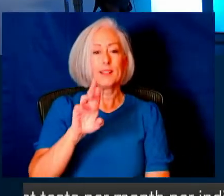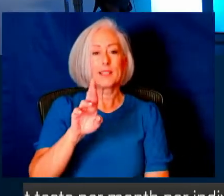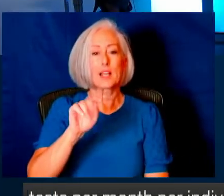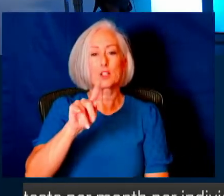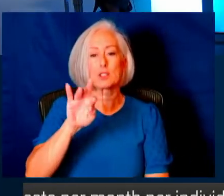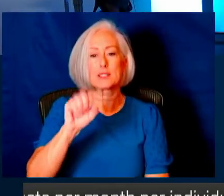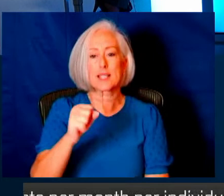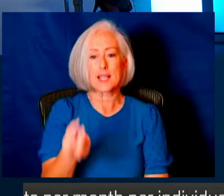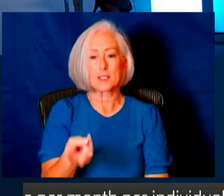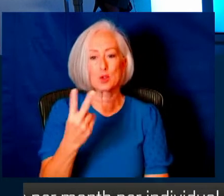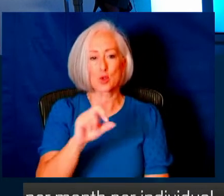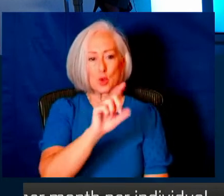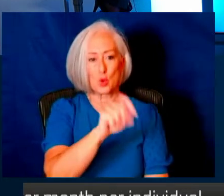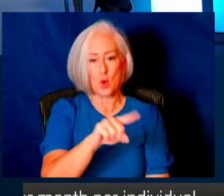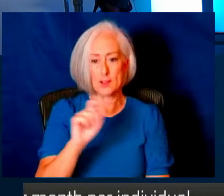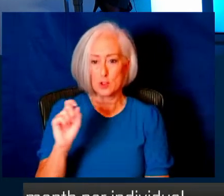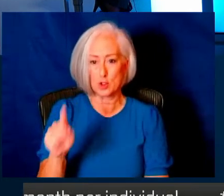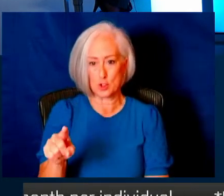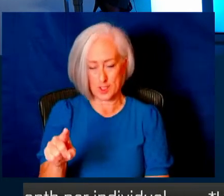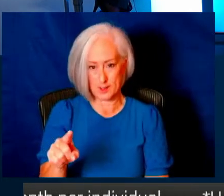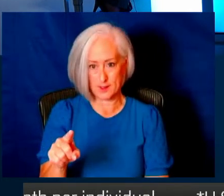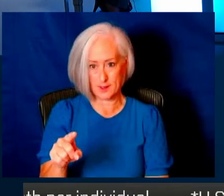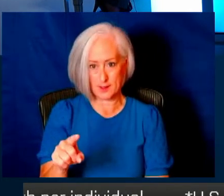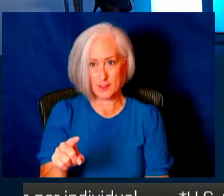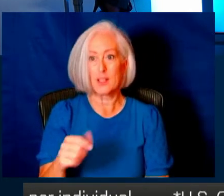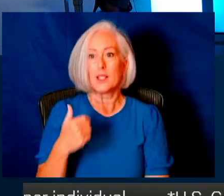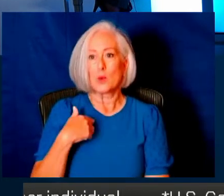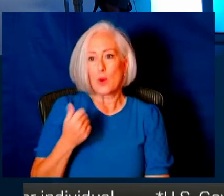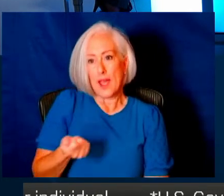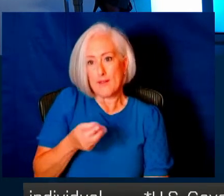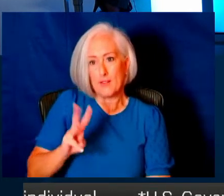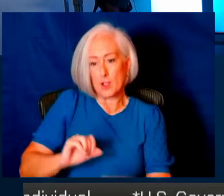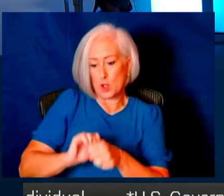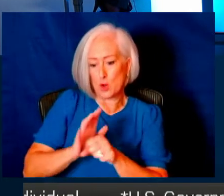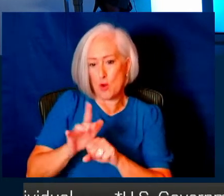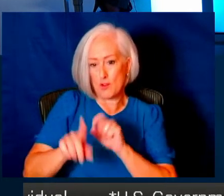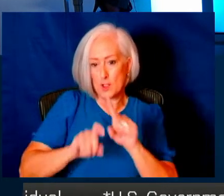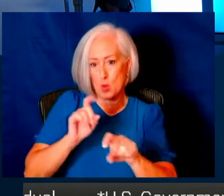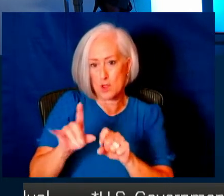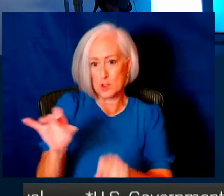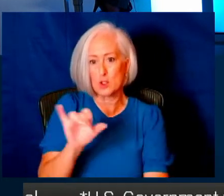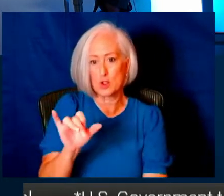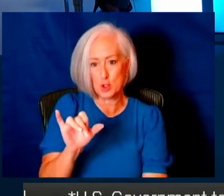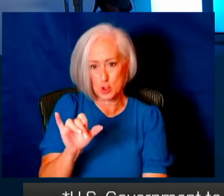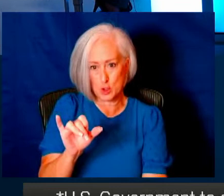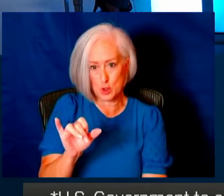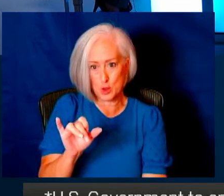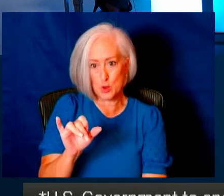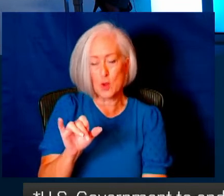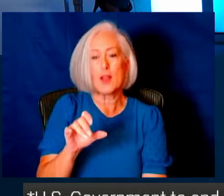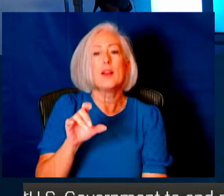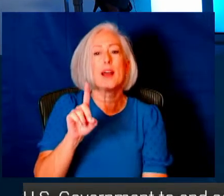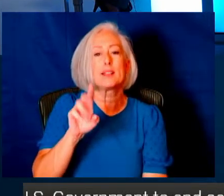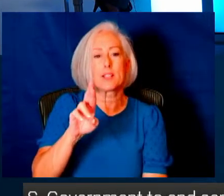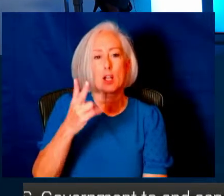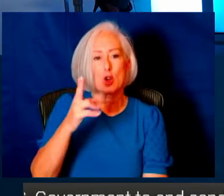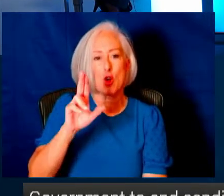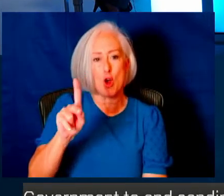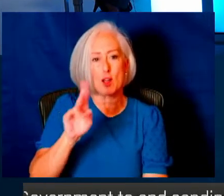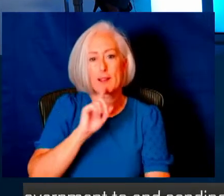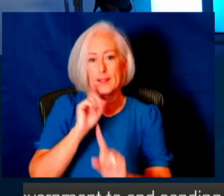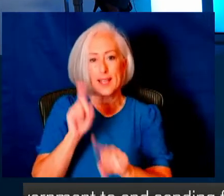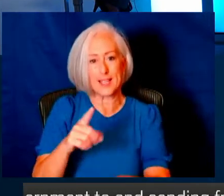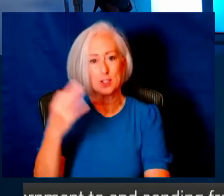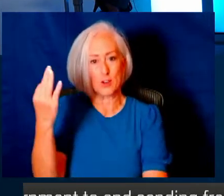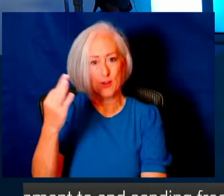both for our guests, but we did get a few COVID questions, so me and Dr. Hawkinson can address those on Friday, so tune in for that. All right. Fatima wants